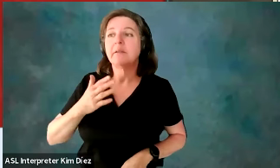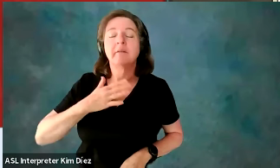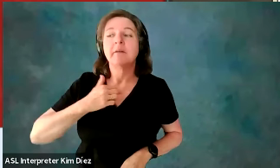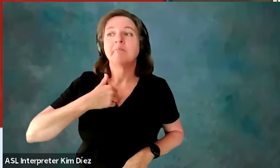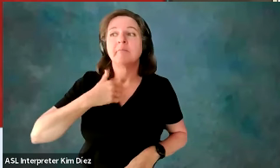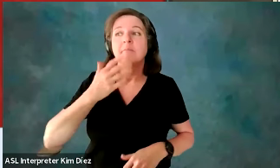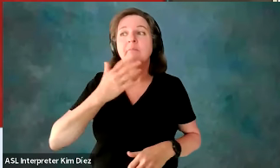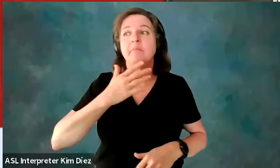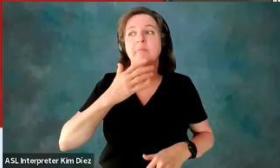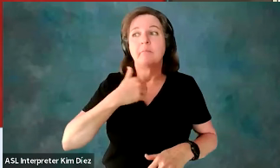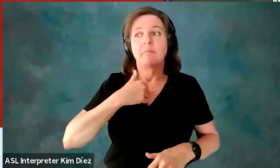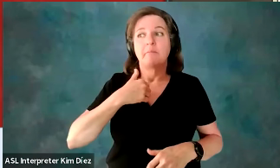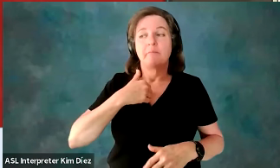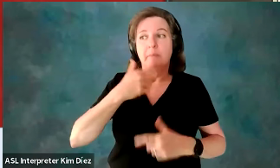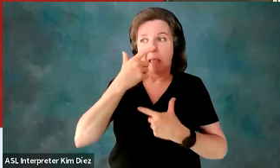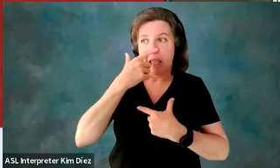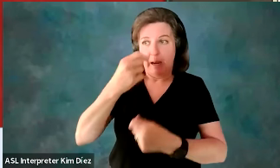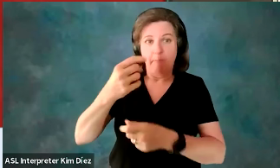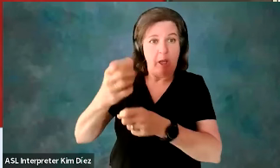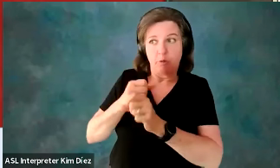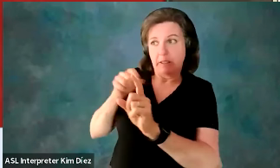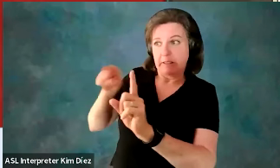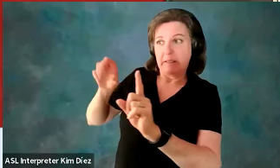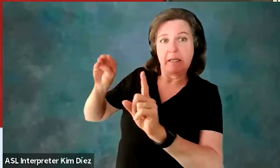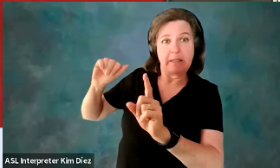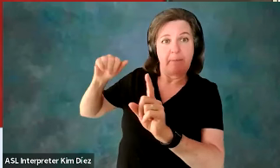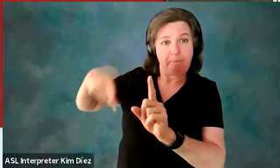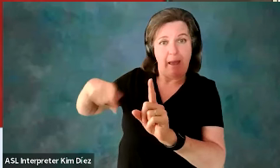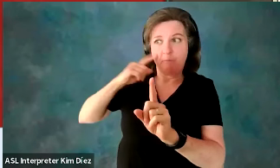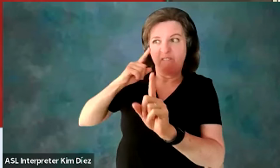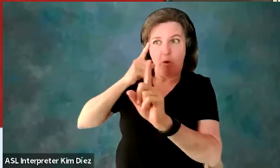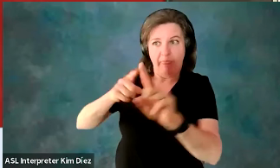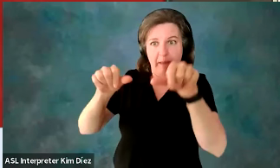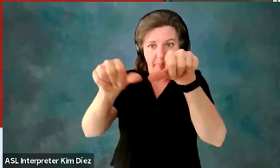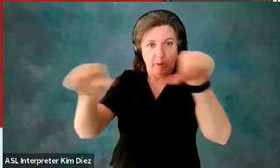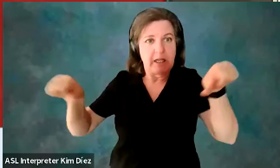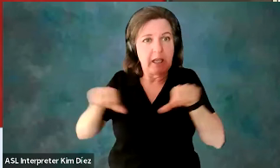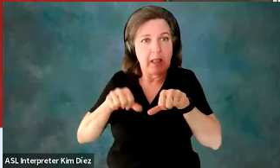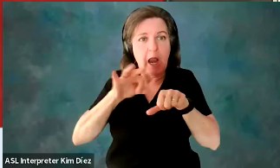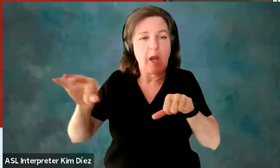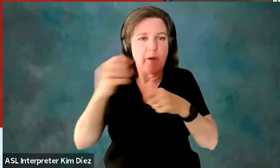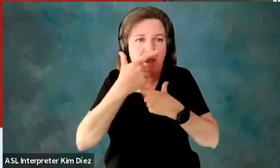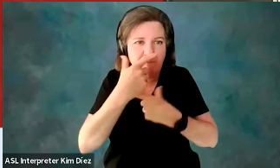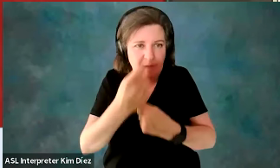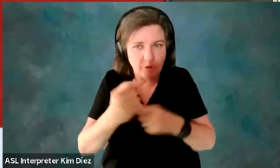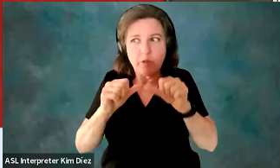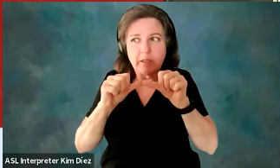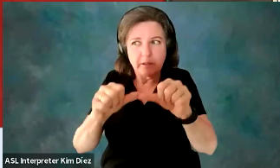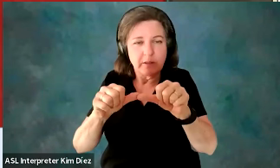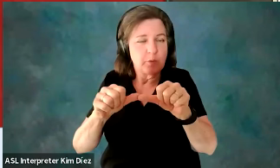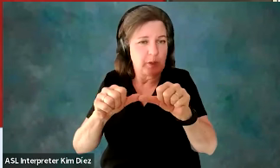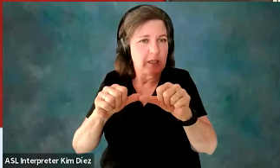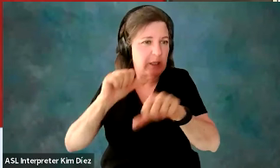in obtaining this data of my area of interest so that I can continue to work. So I would like to have